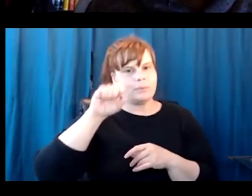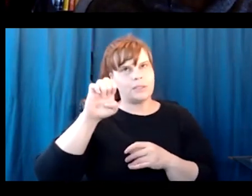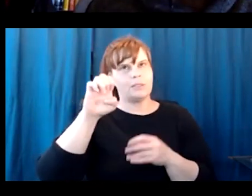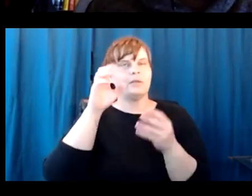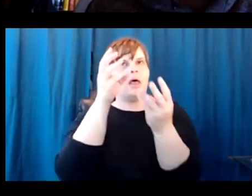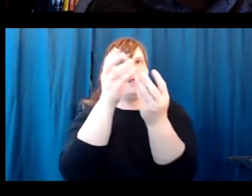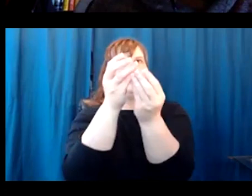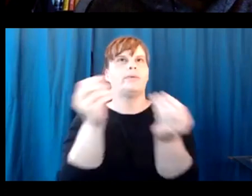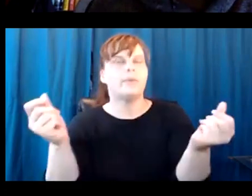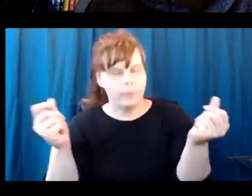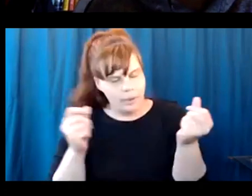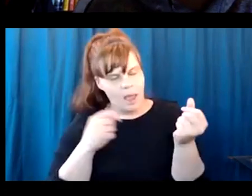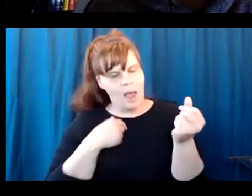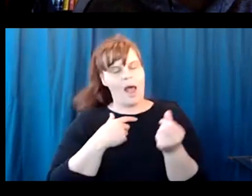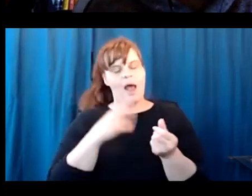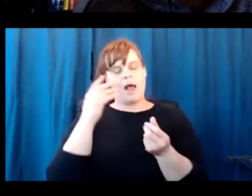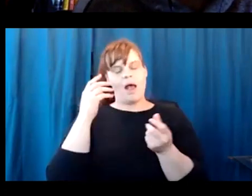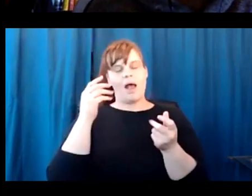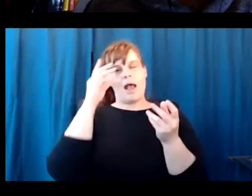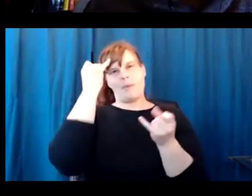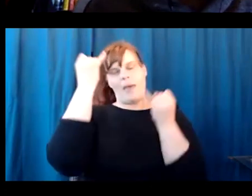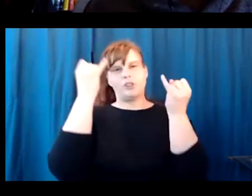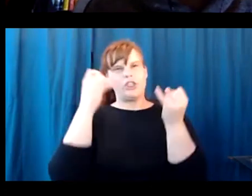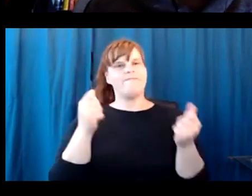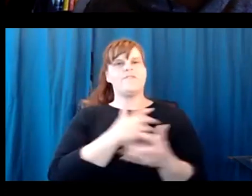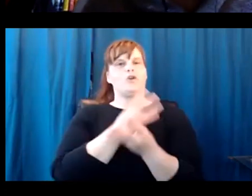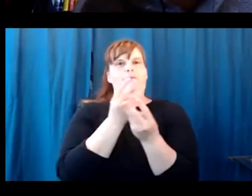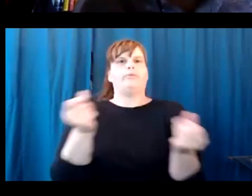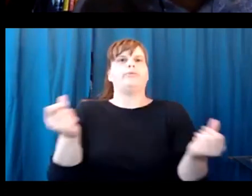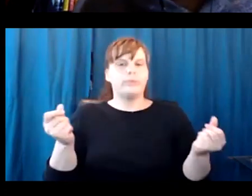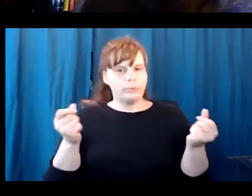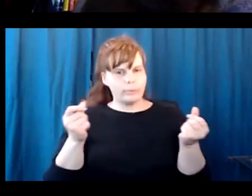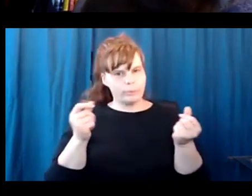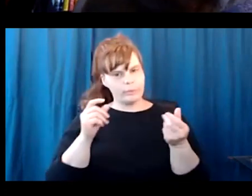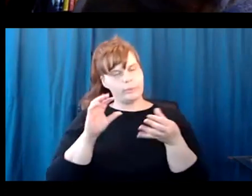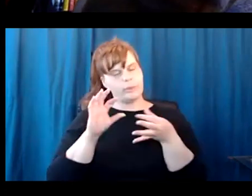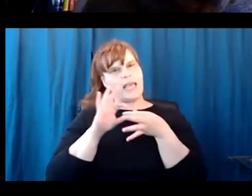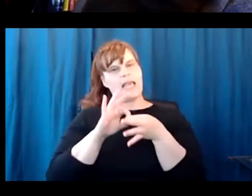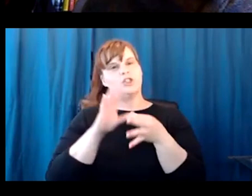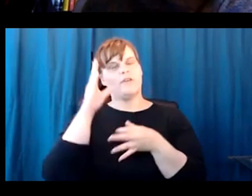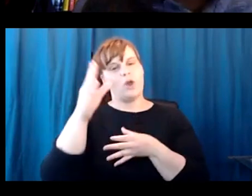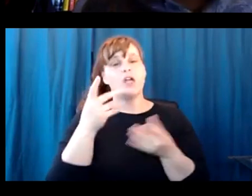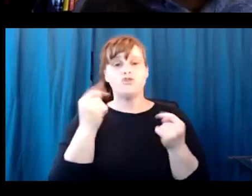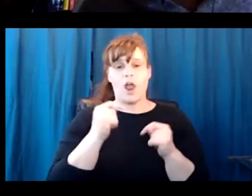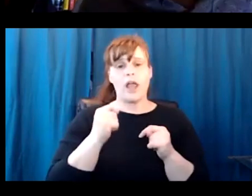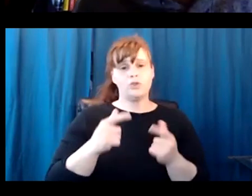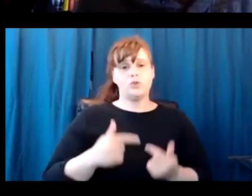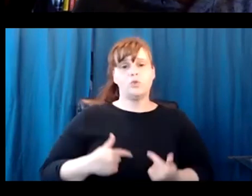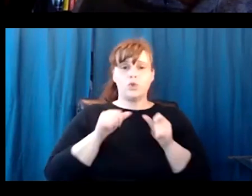engaging in science fiction as act. It's trying to survive the dystopia.